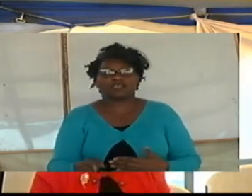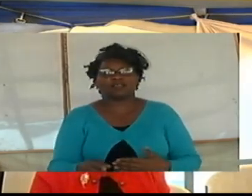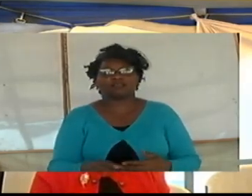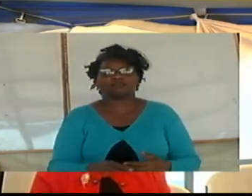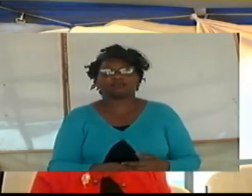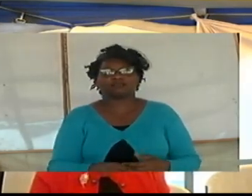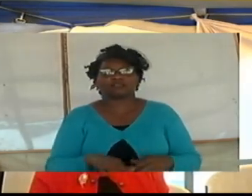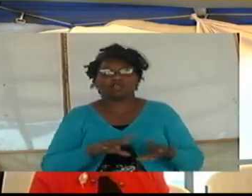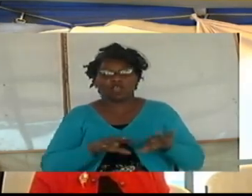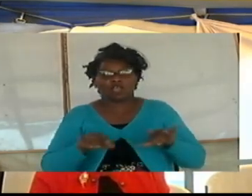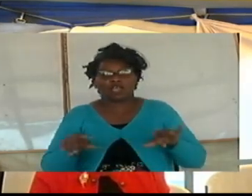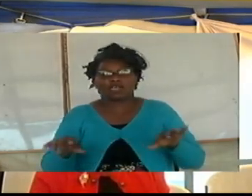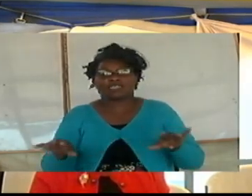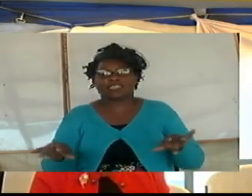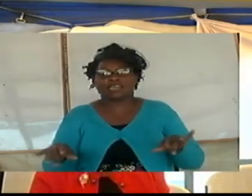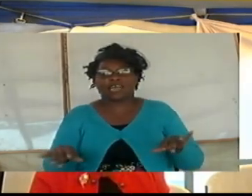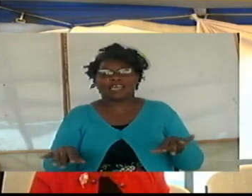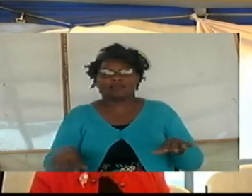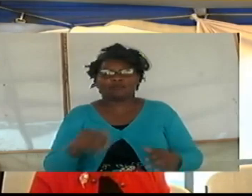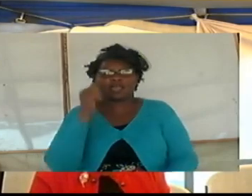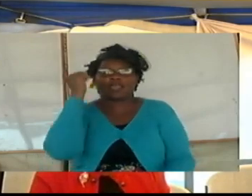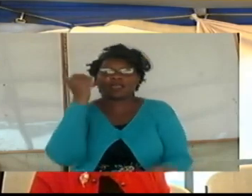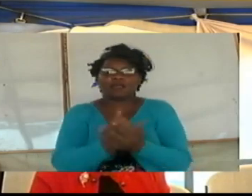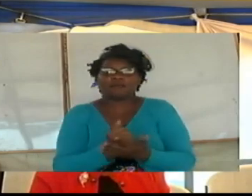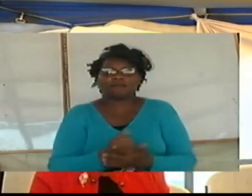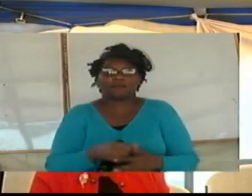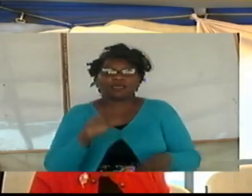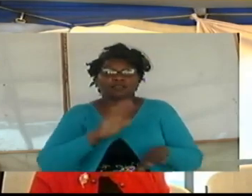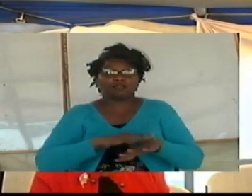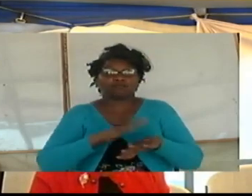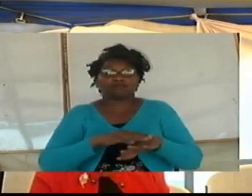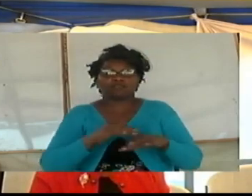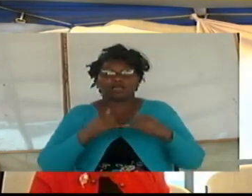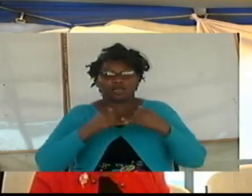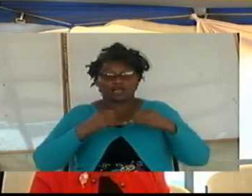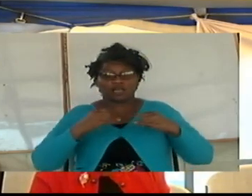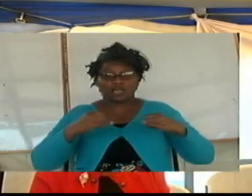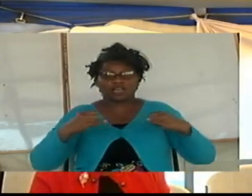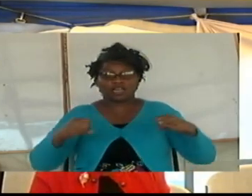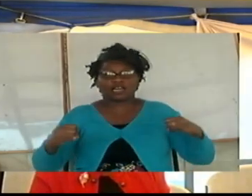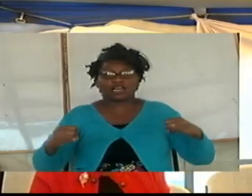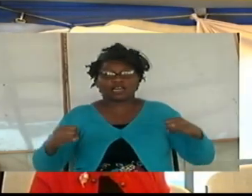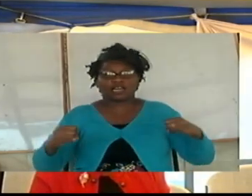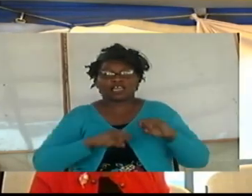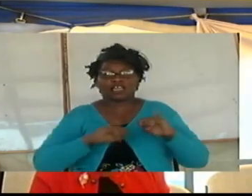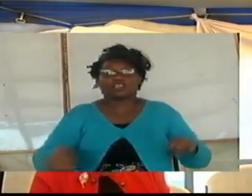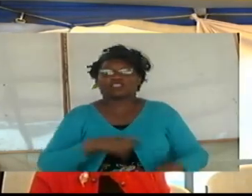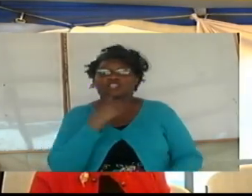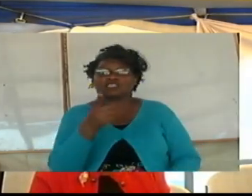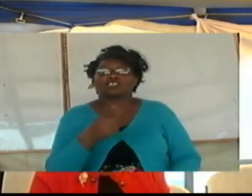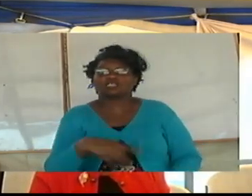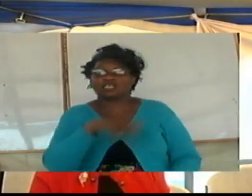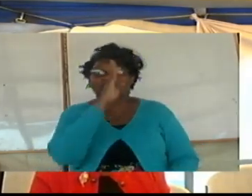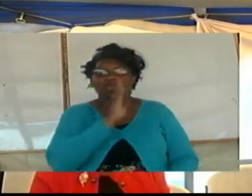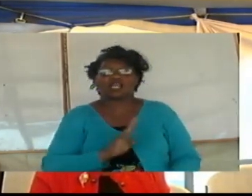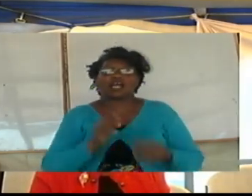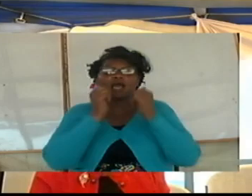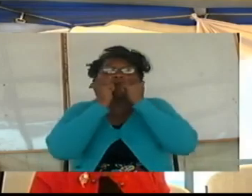if there are no visitors, all the saints, I greet you. And also, just type an amen and say, God bless.